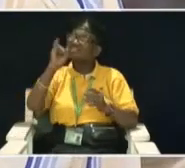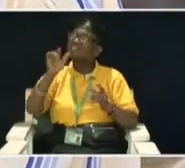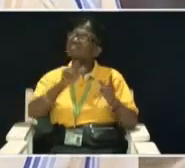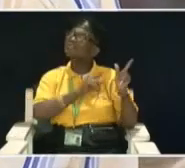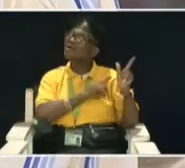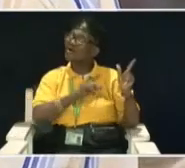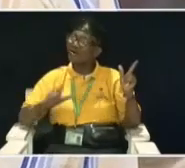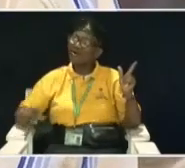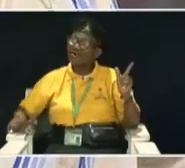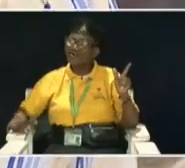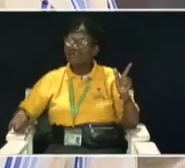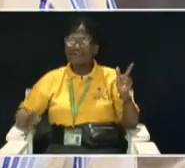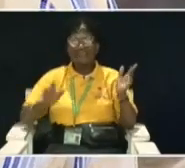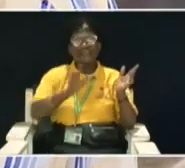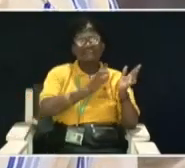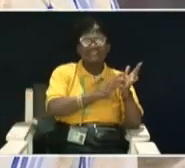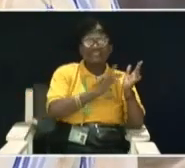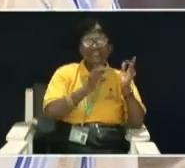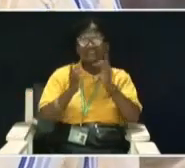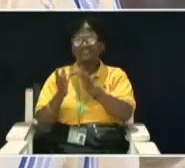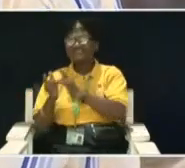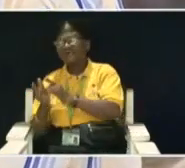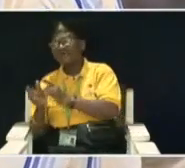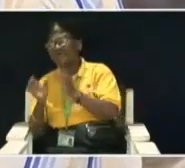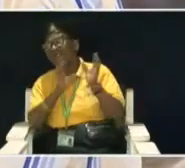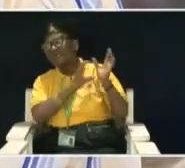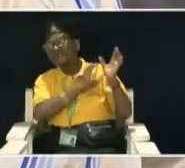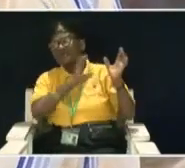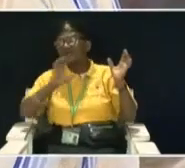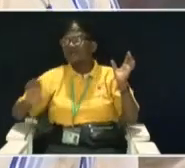Lord. Jesus Christ is